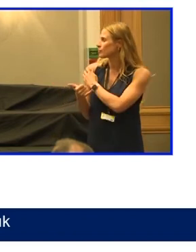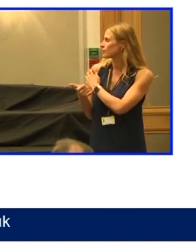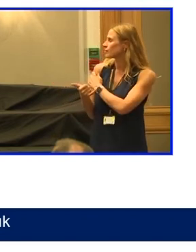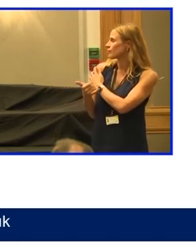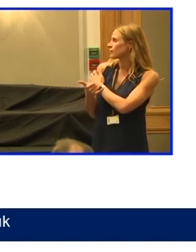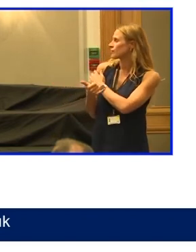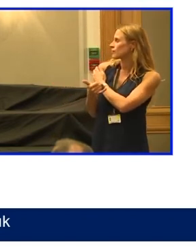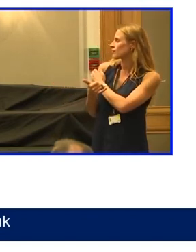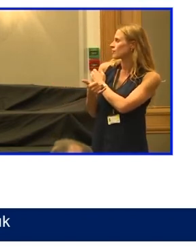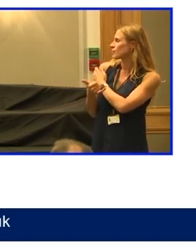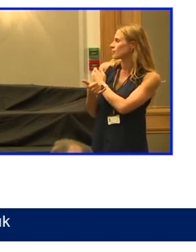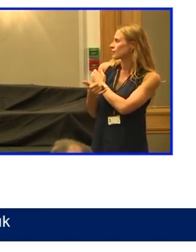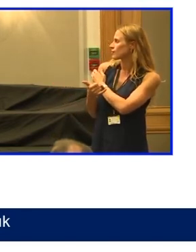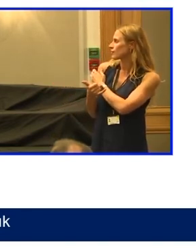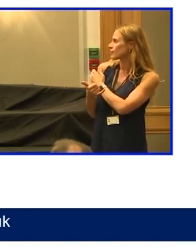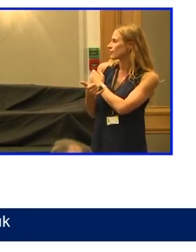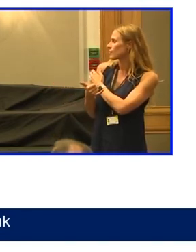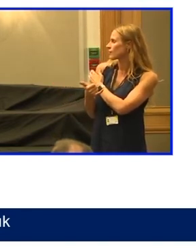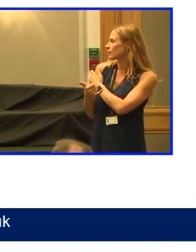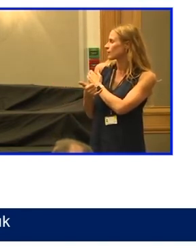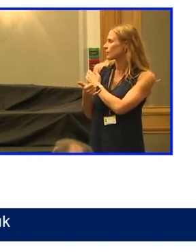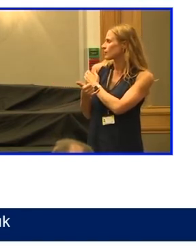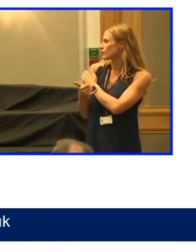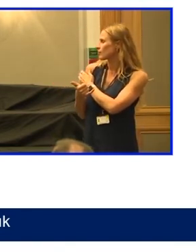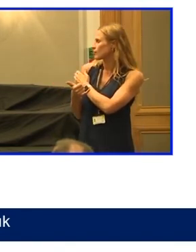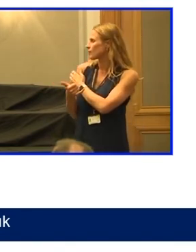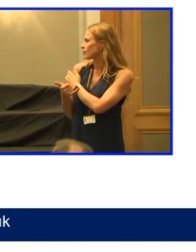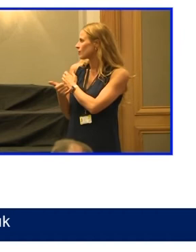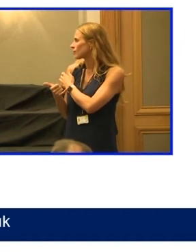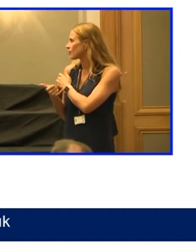And then if demo cam follows me in a second.